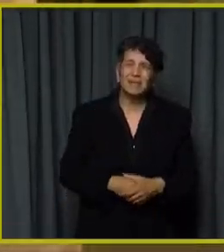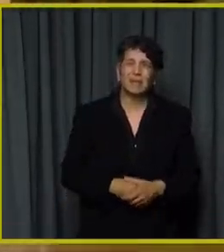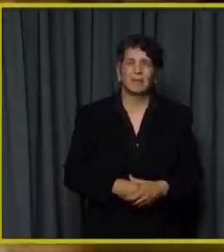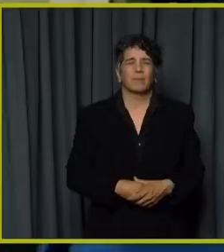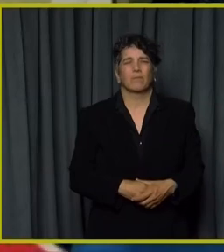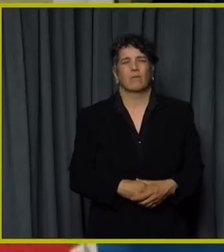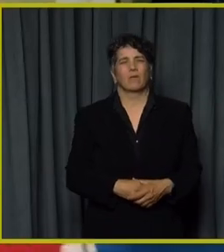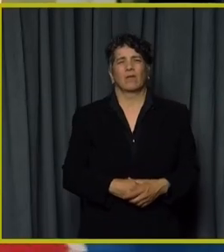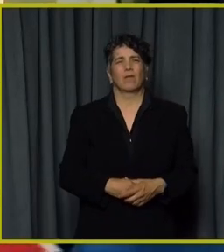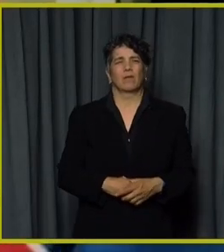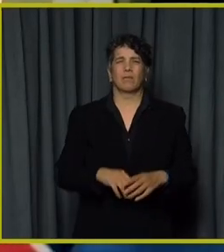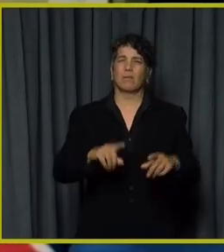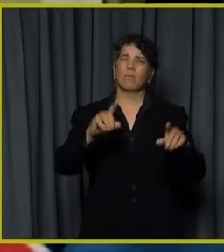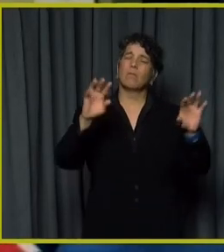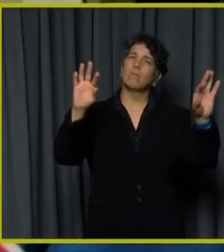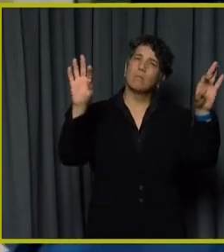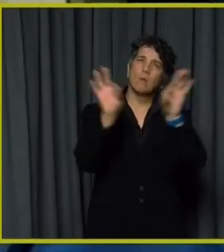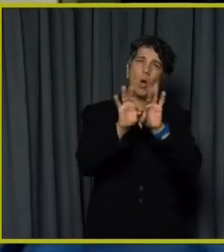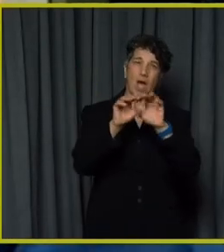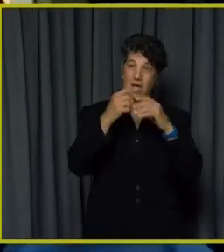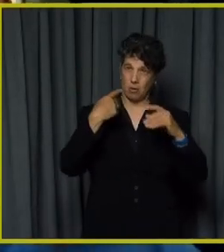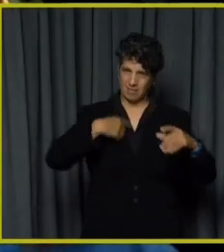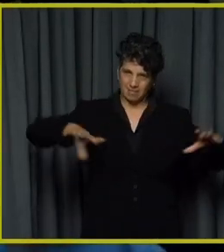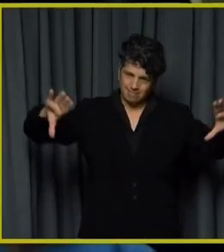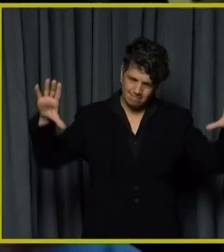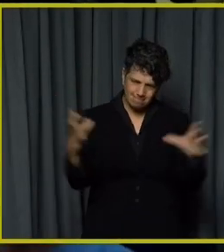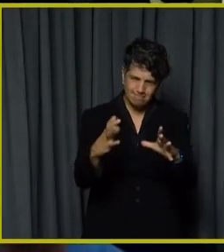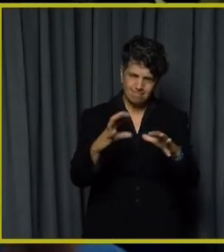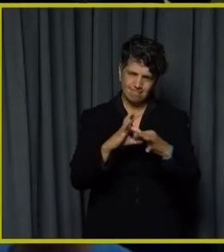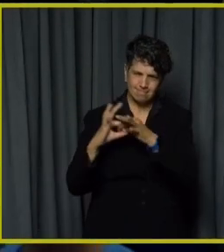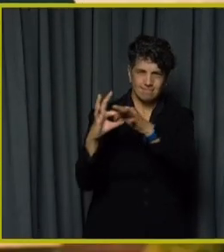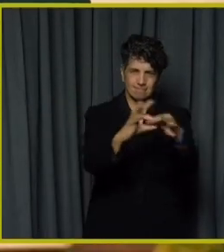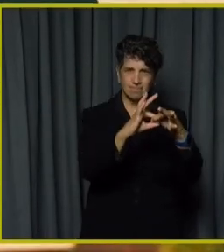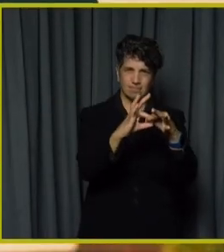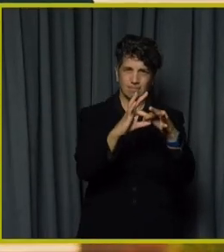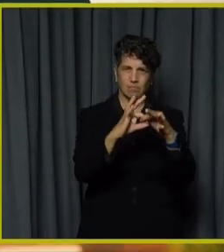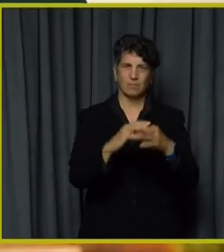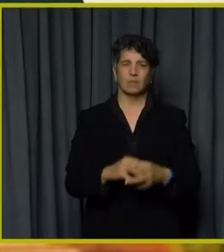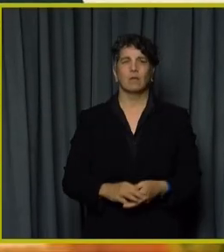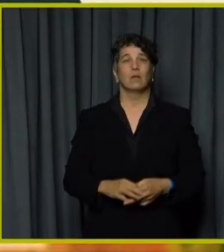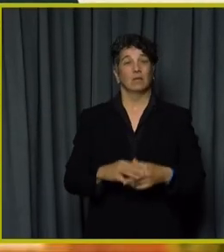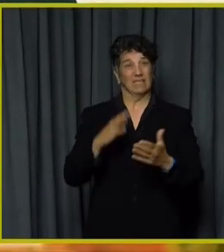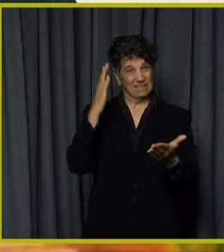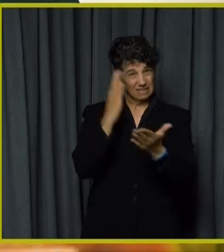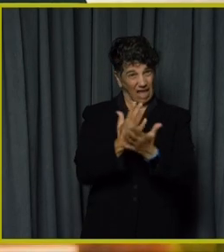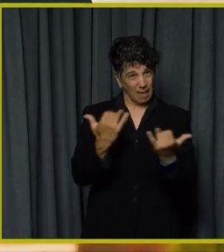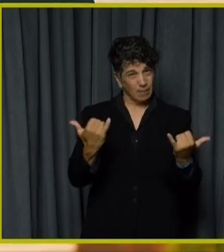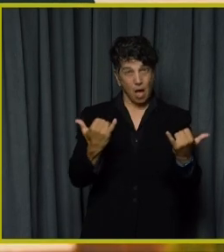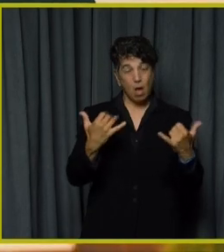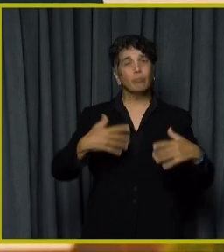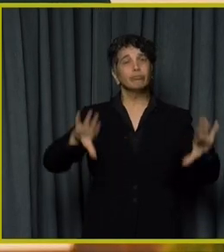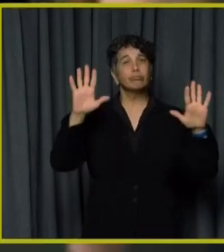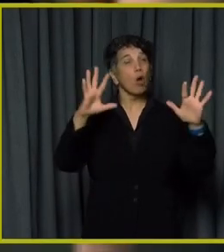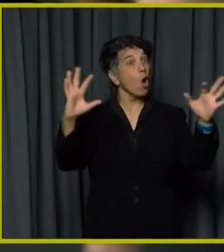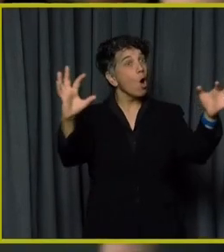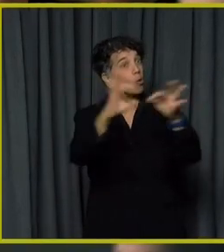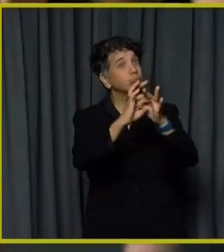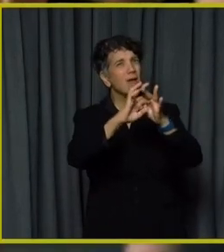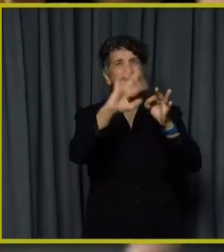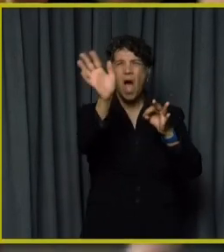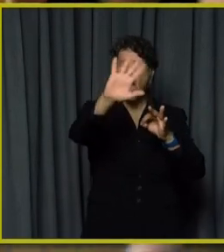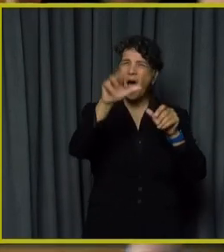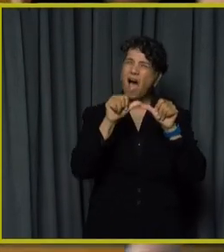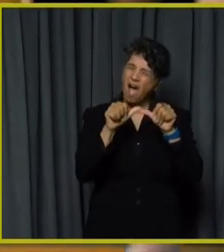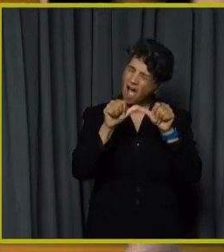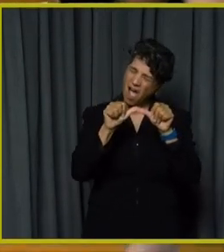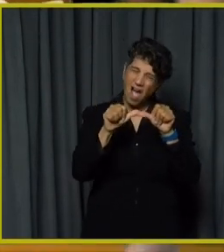organizing. This don't stop here. We can't ease up. The front that we present has to be an intersectional front because it